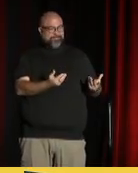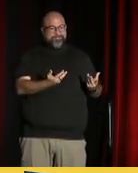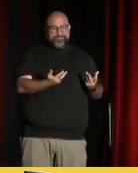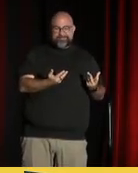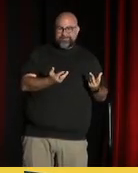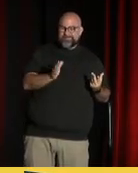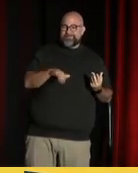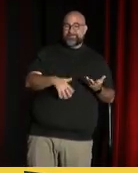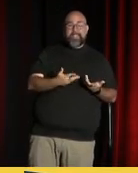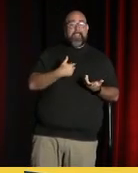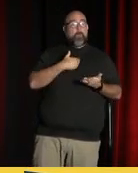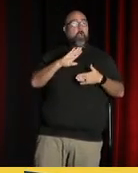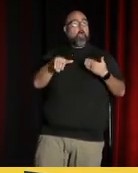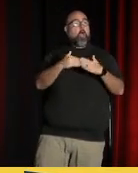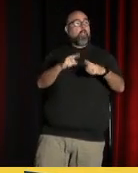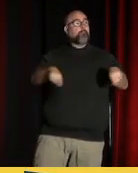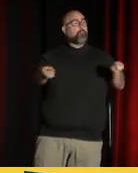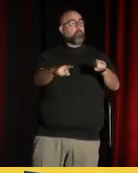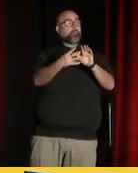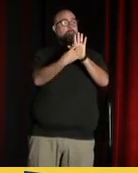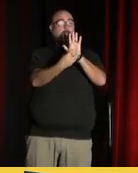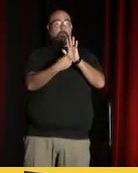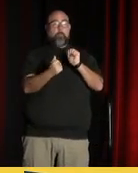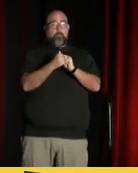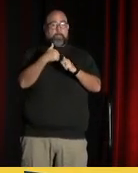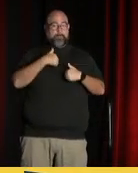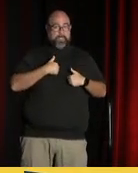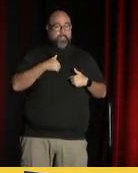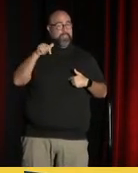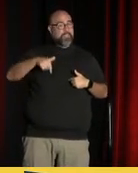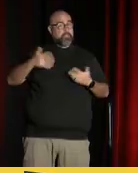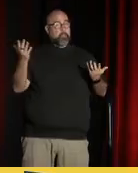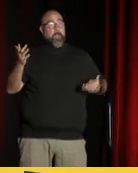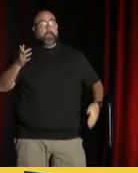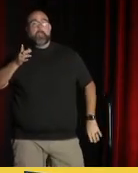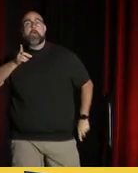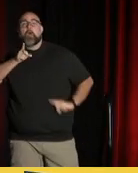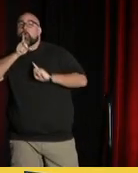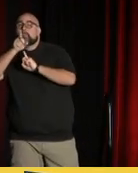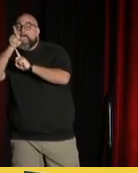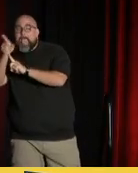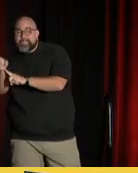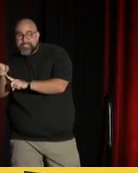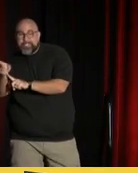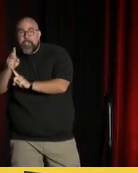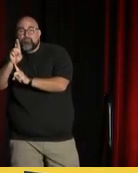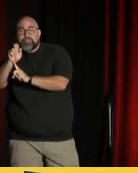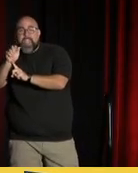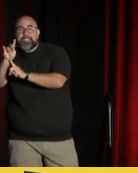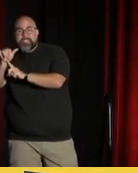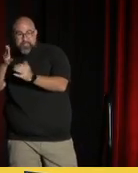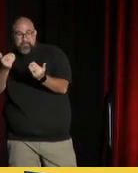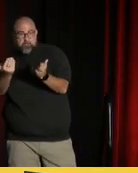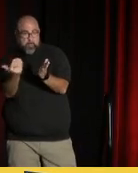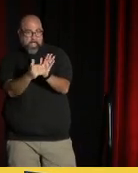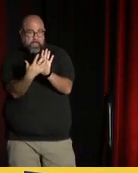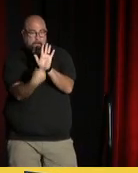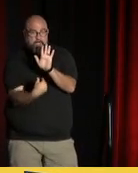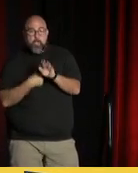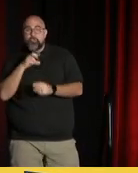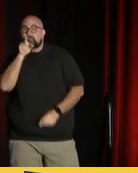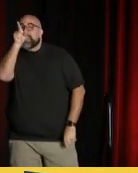right. I want all of you to say that with me one time. This is what? Reality. One more time. This is